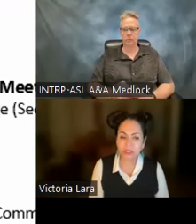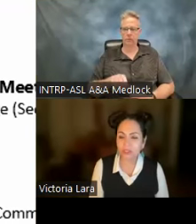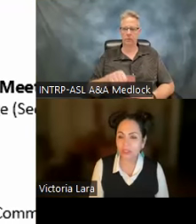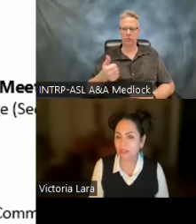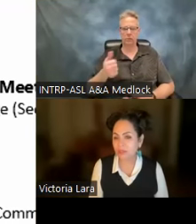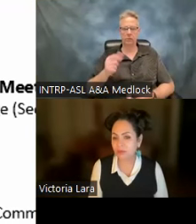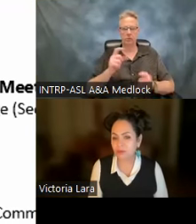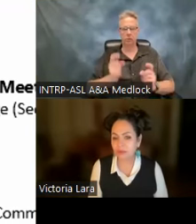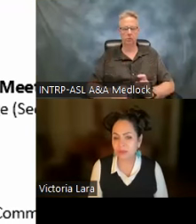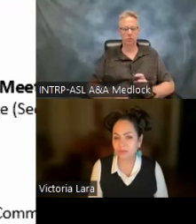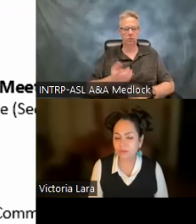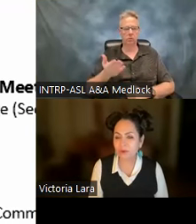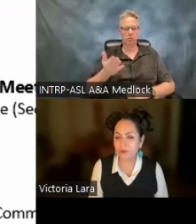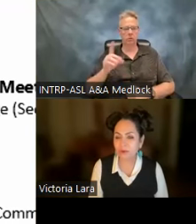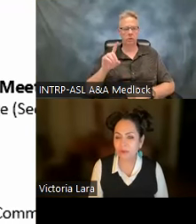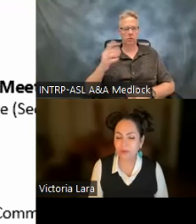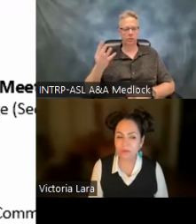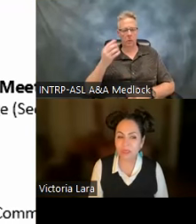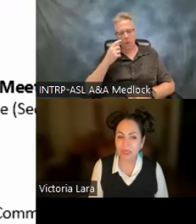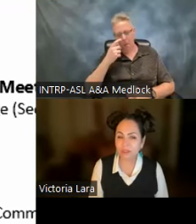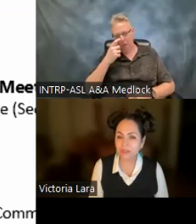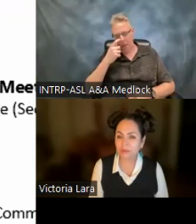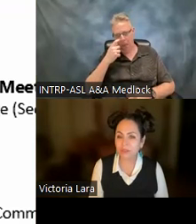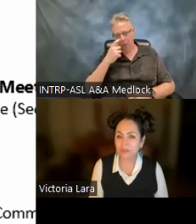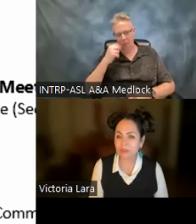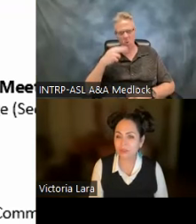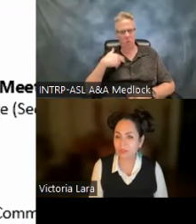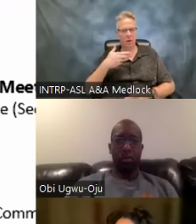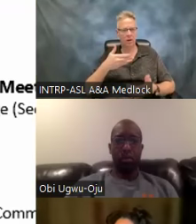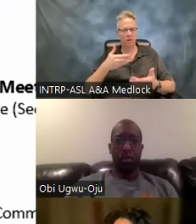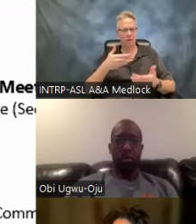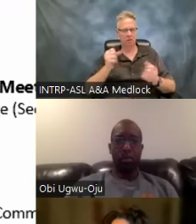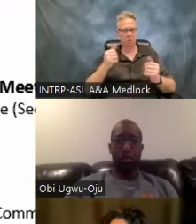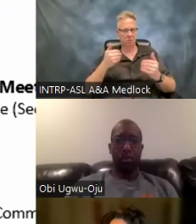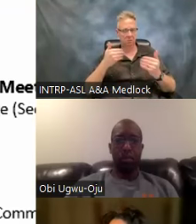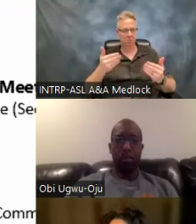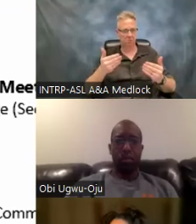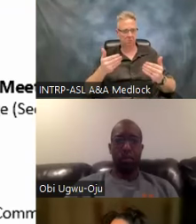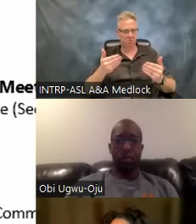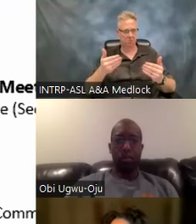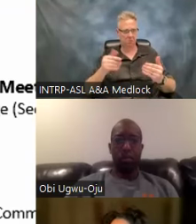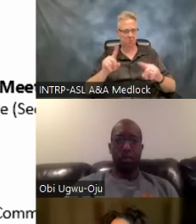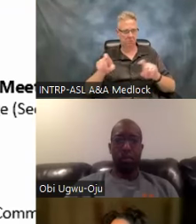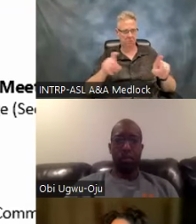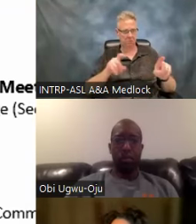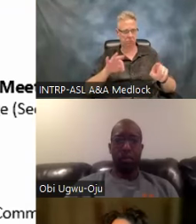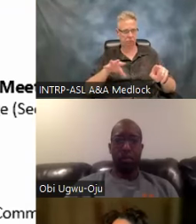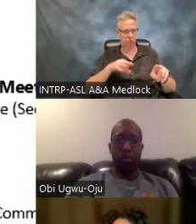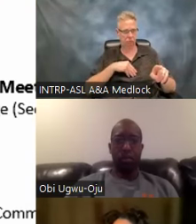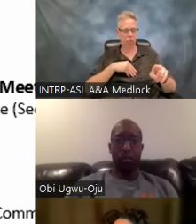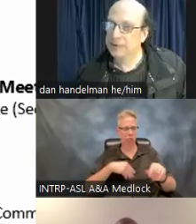additional changing to D4 or can we ask the questions about D4?